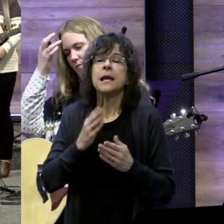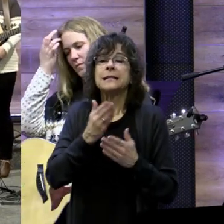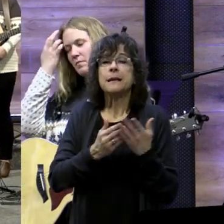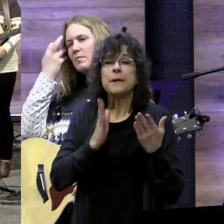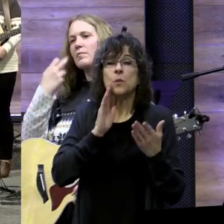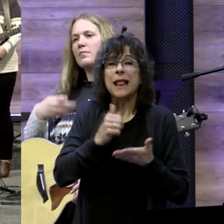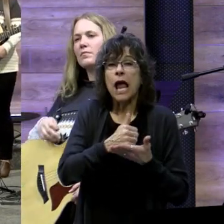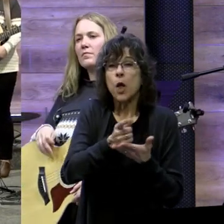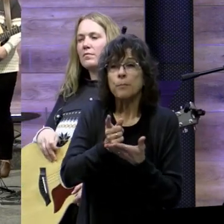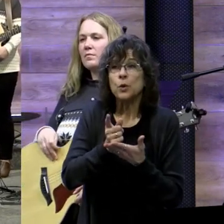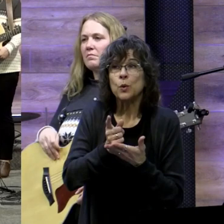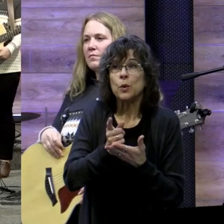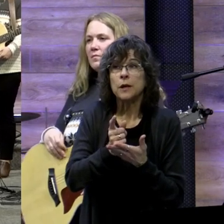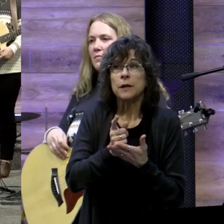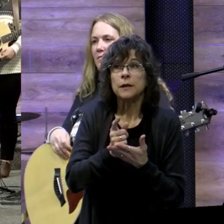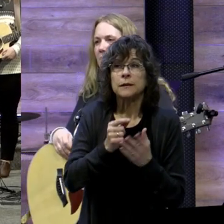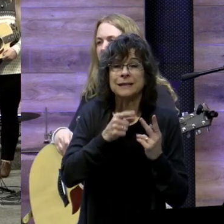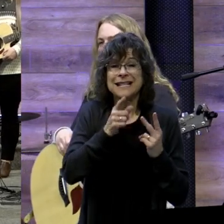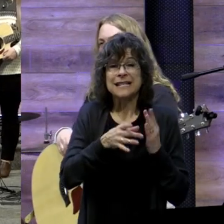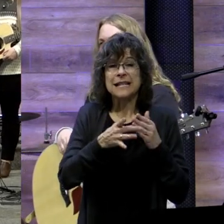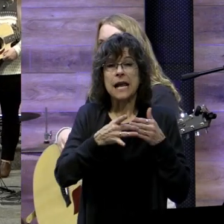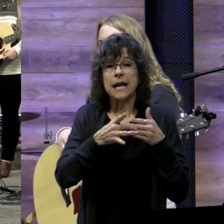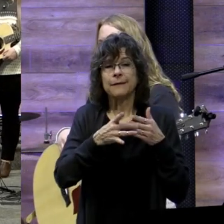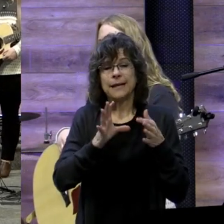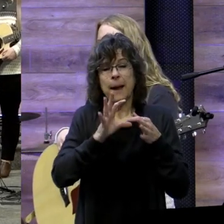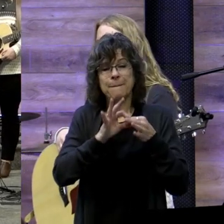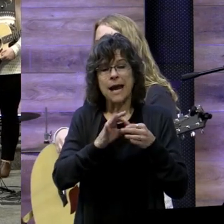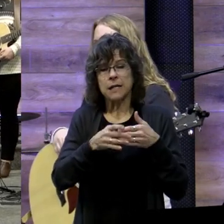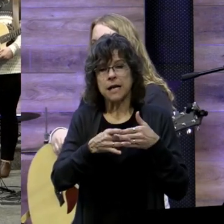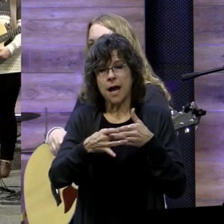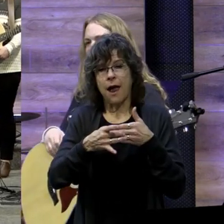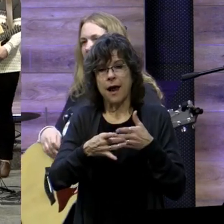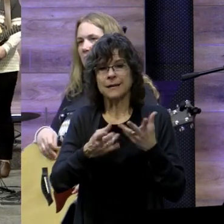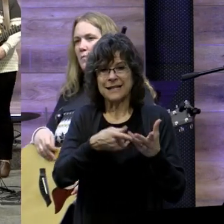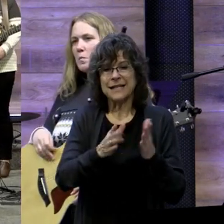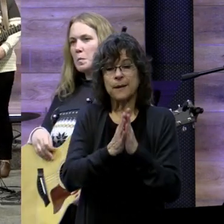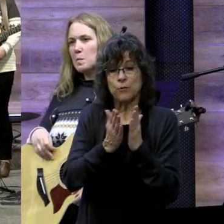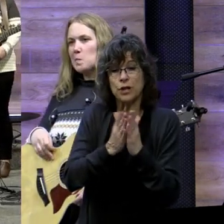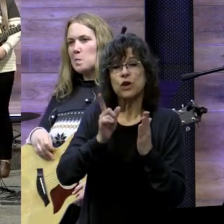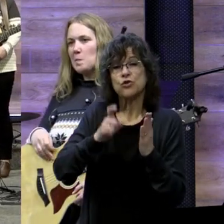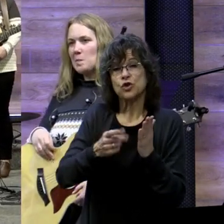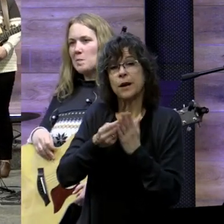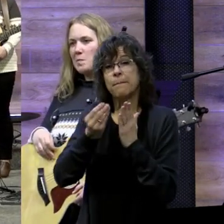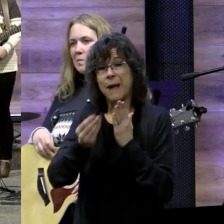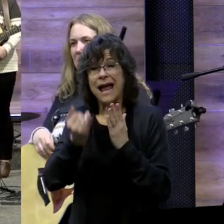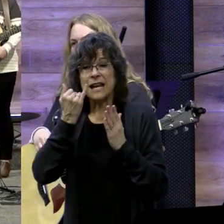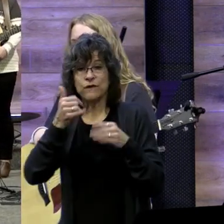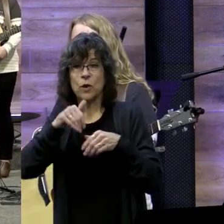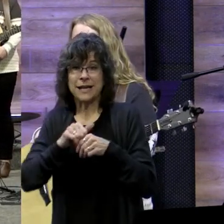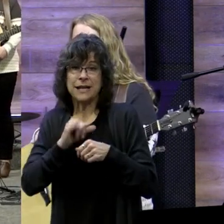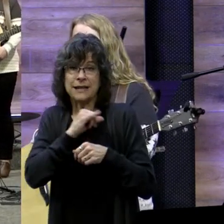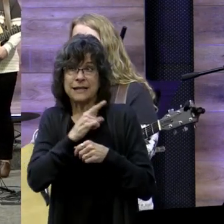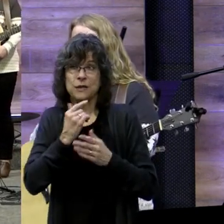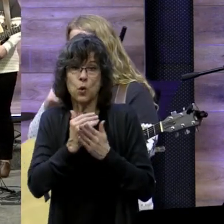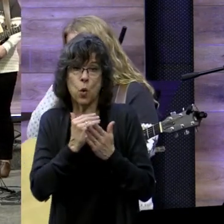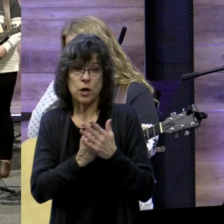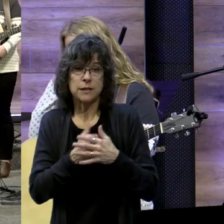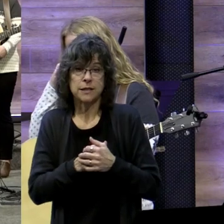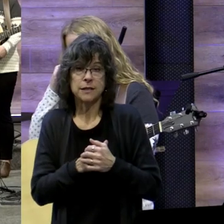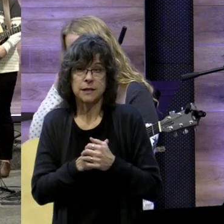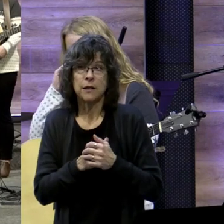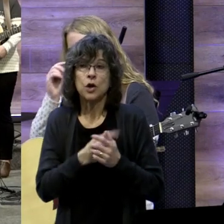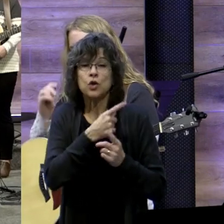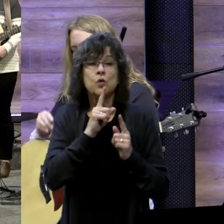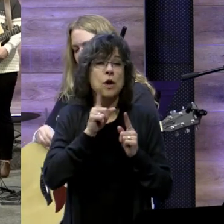the Companion Guide, the Practicing the Way course Companion Guide, which goes with this course, which you can order